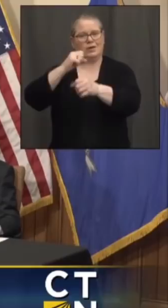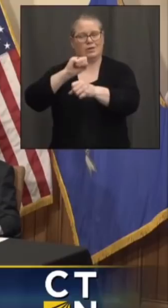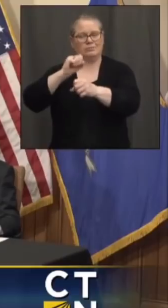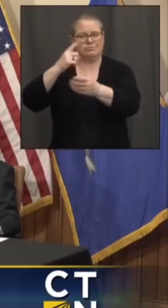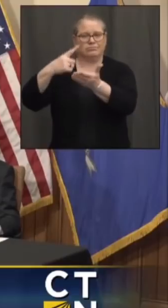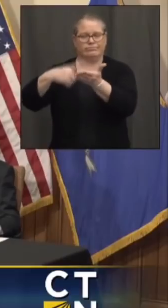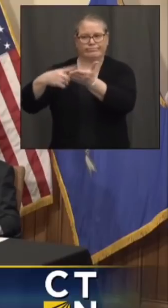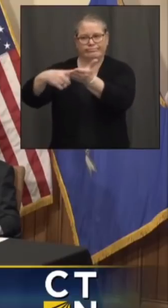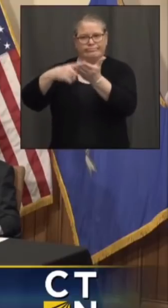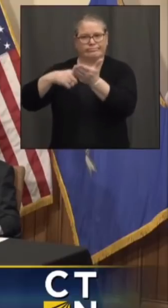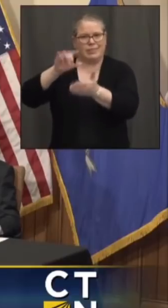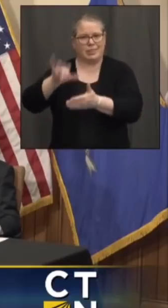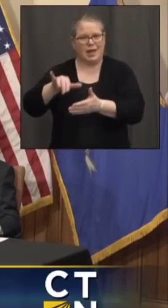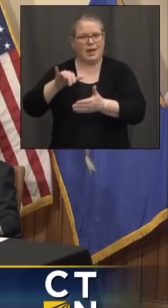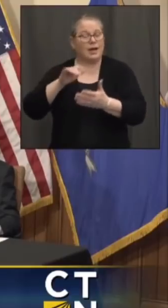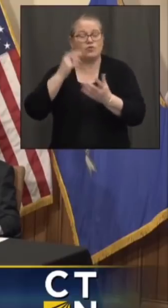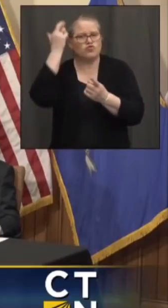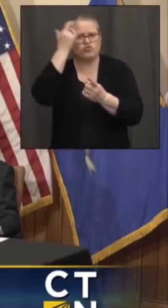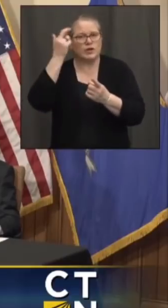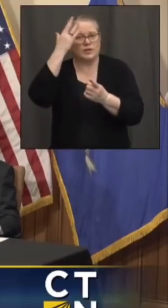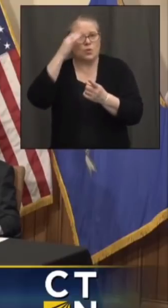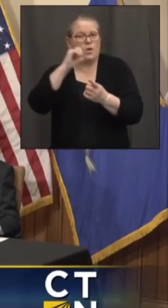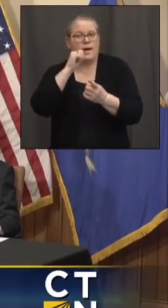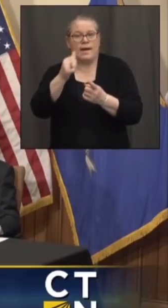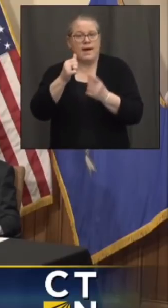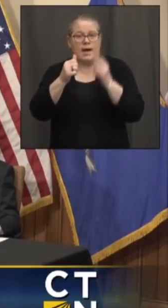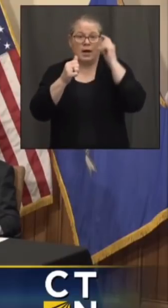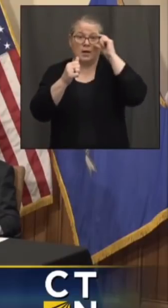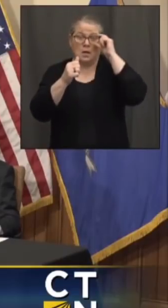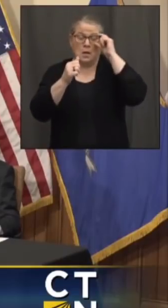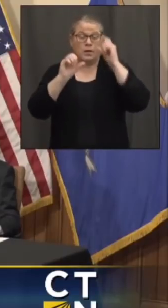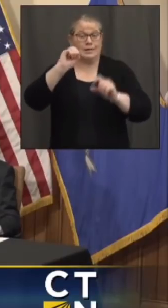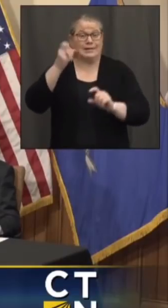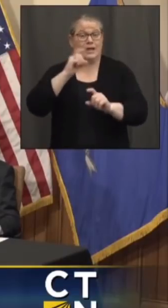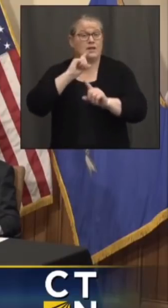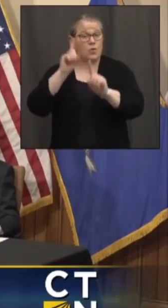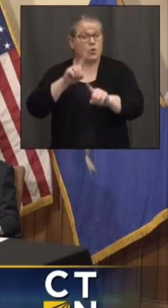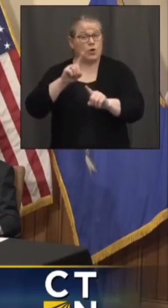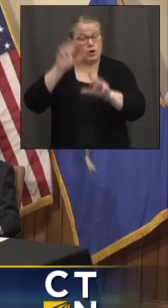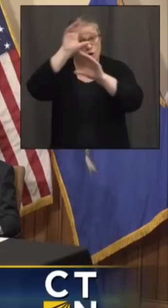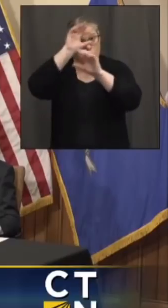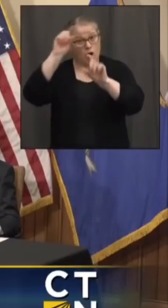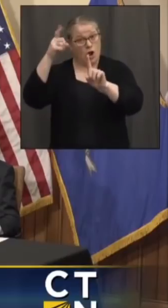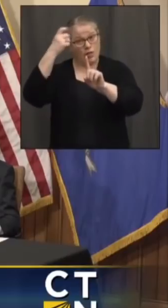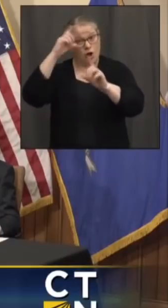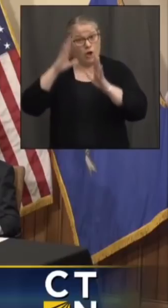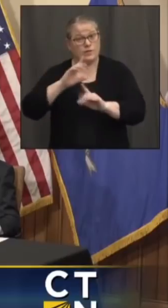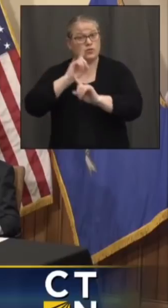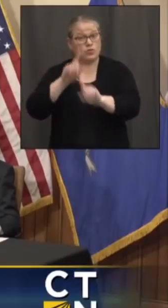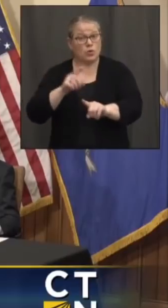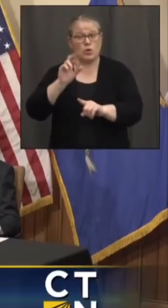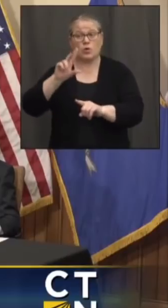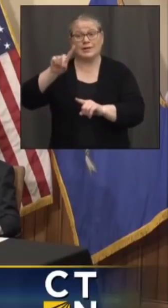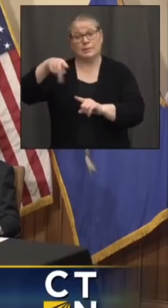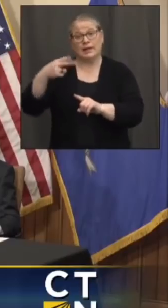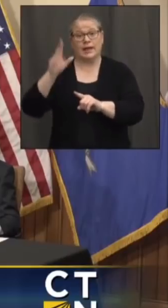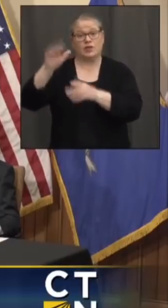of, why that couldn't be done either through executive order or just, guidance from DPH.